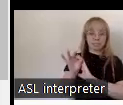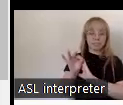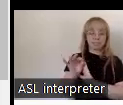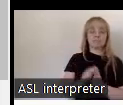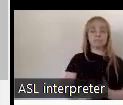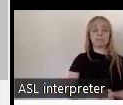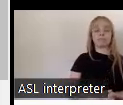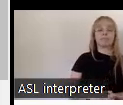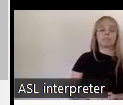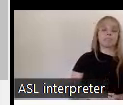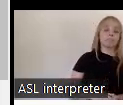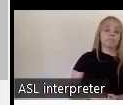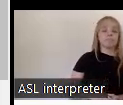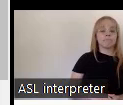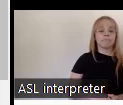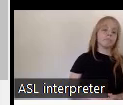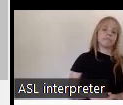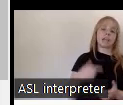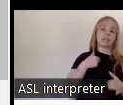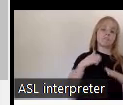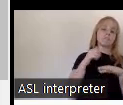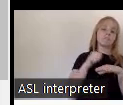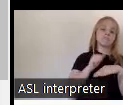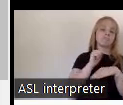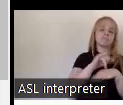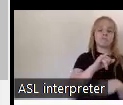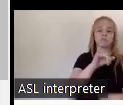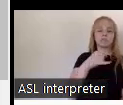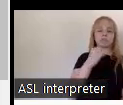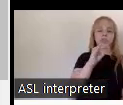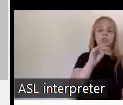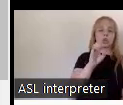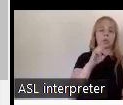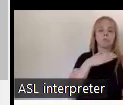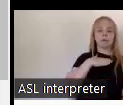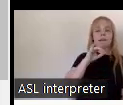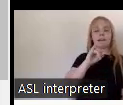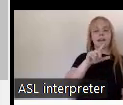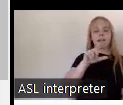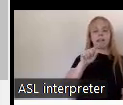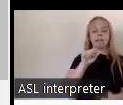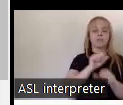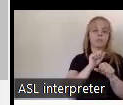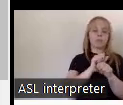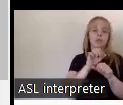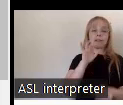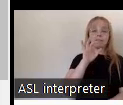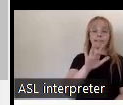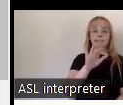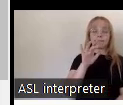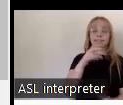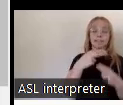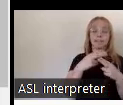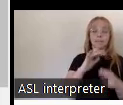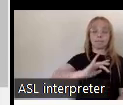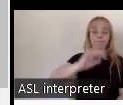to share it with Joe, who is my ILS worker. I click Joe's name, scroll down